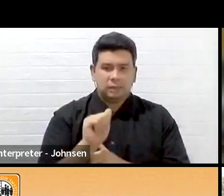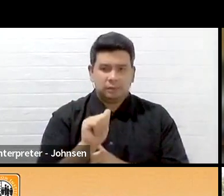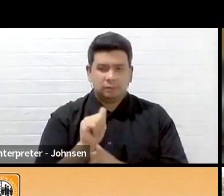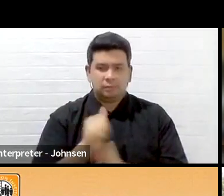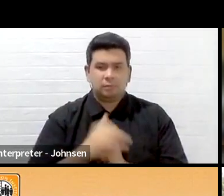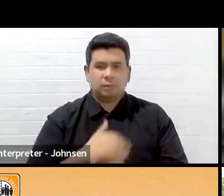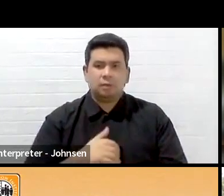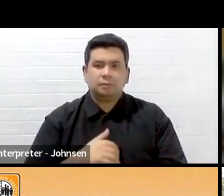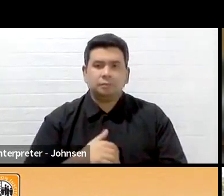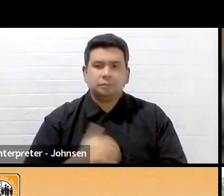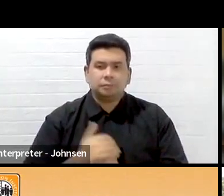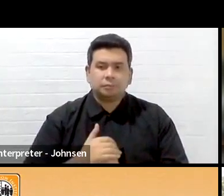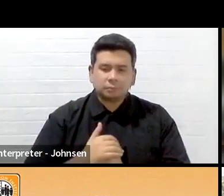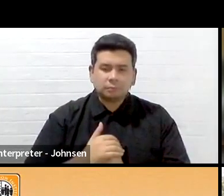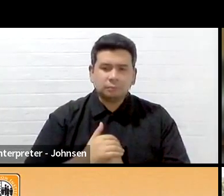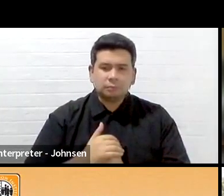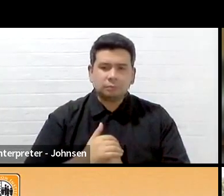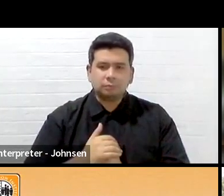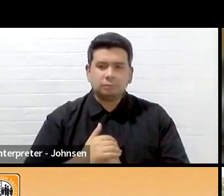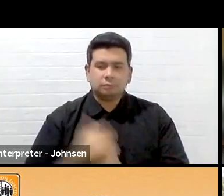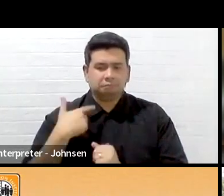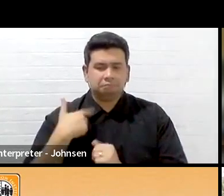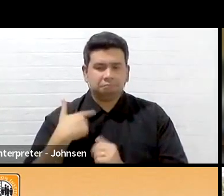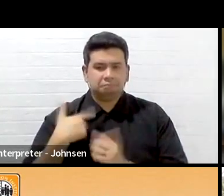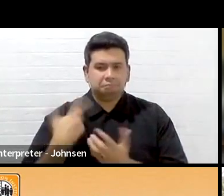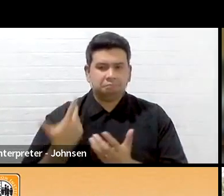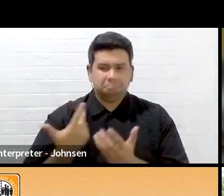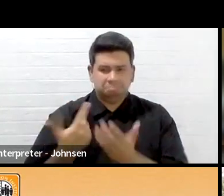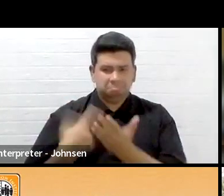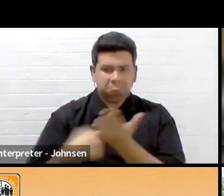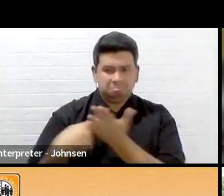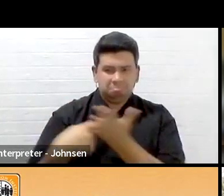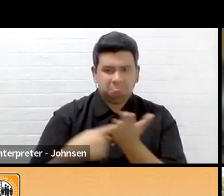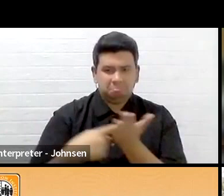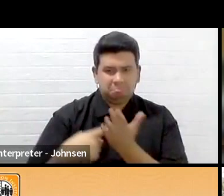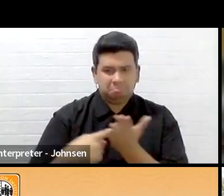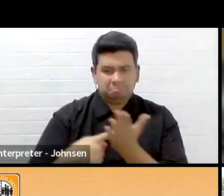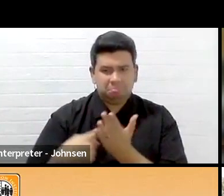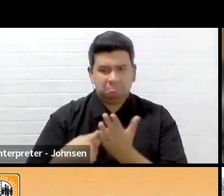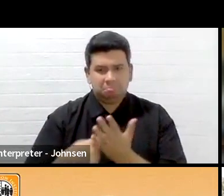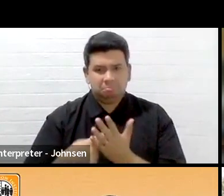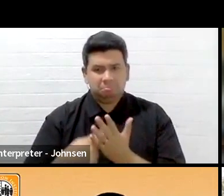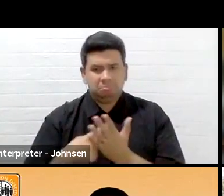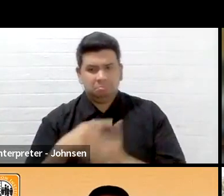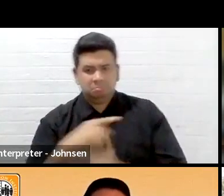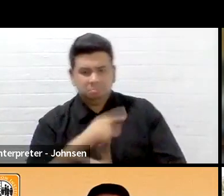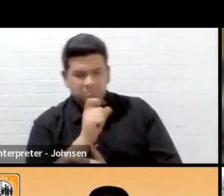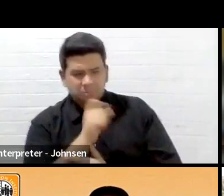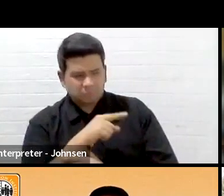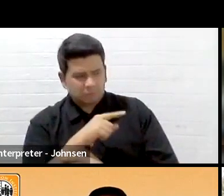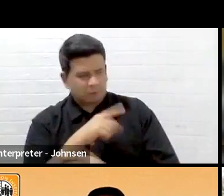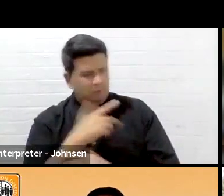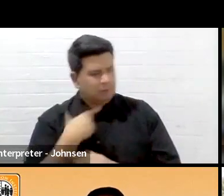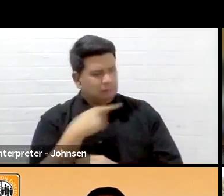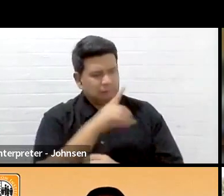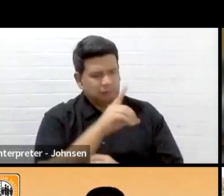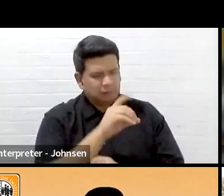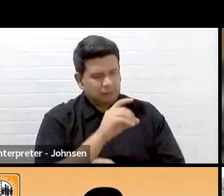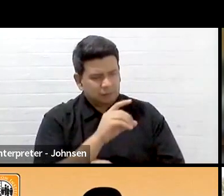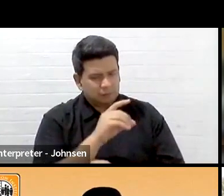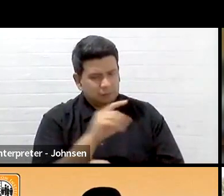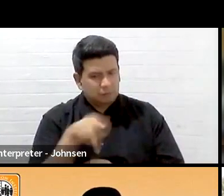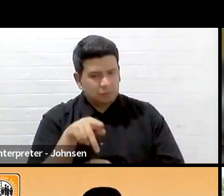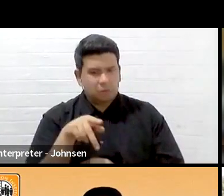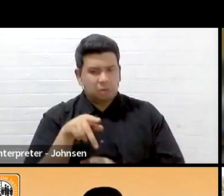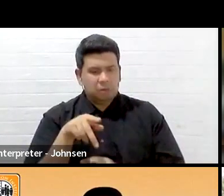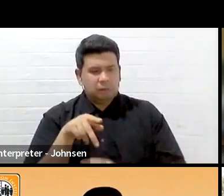students who's working with the civil registration system of the Philippines. And I was asking her, why is there a difference between the projected